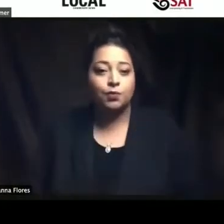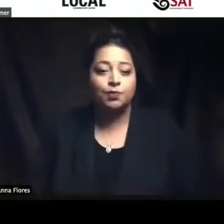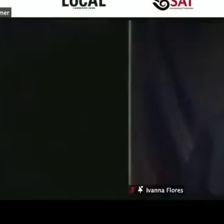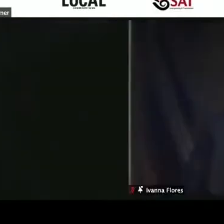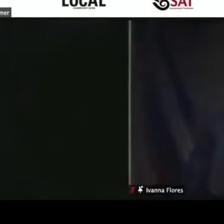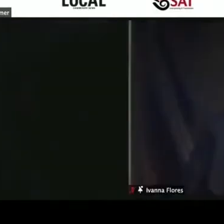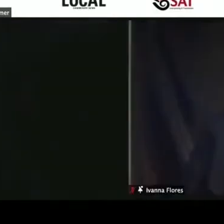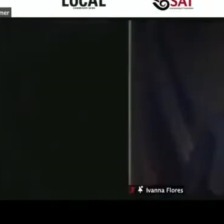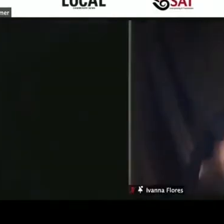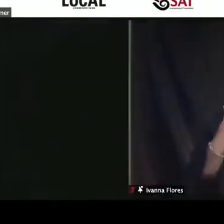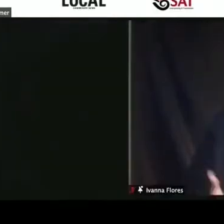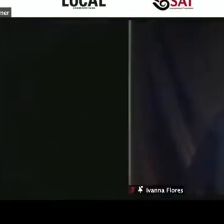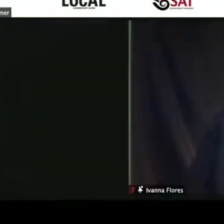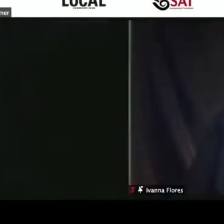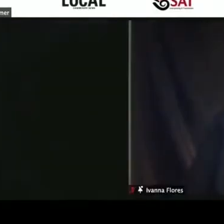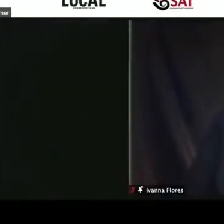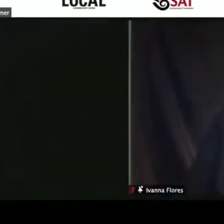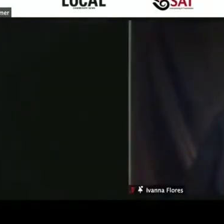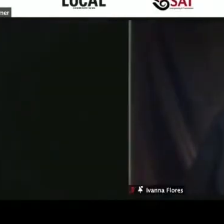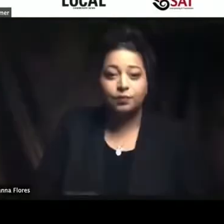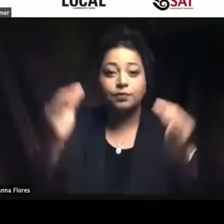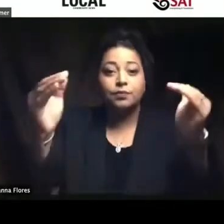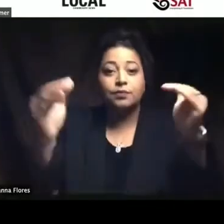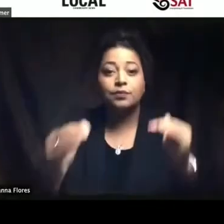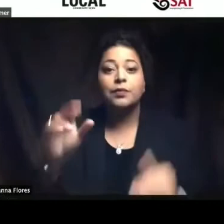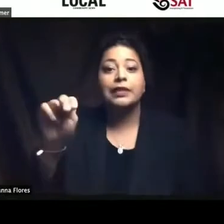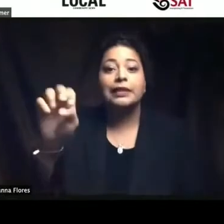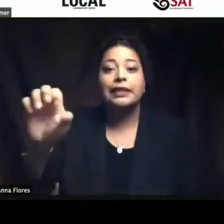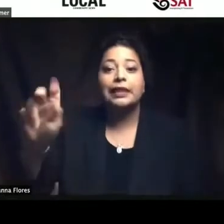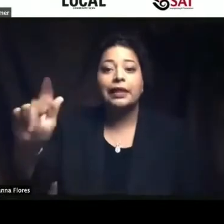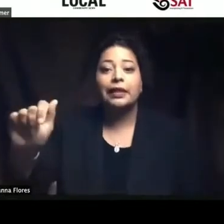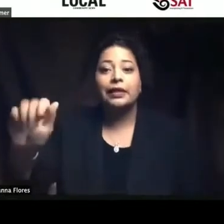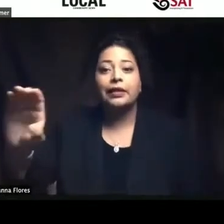you. The next person on this is Neka Cleaver.